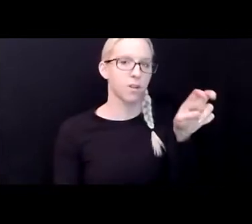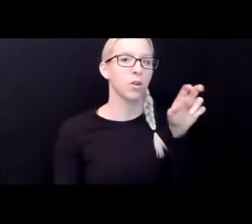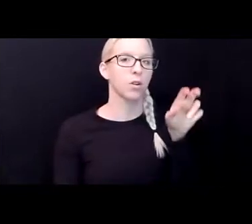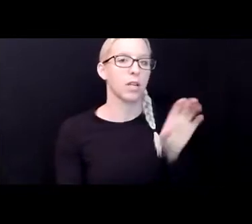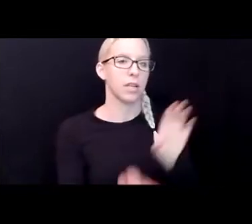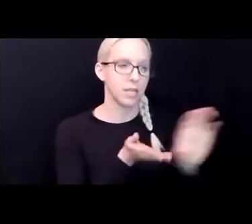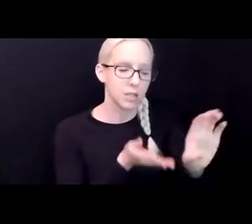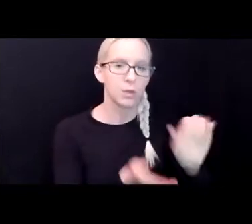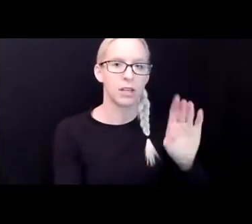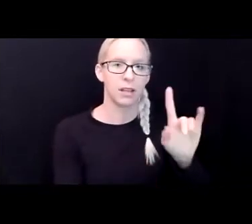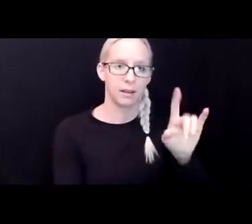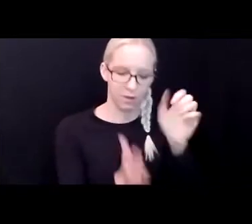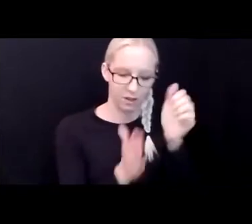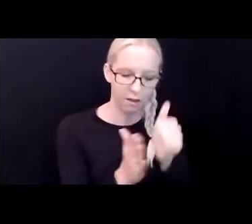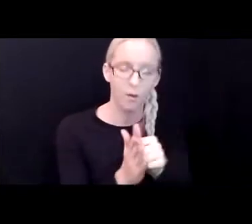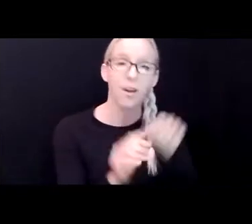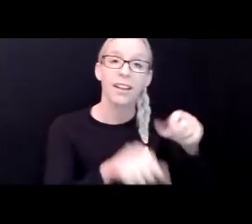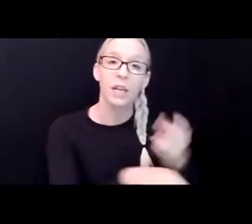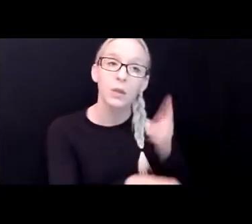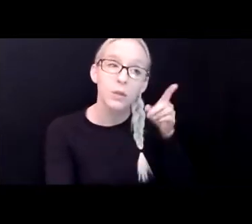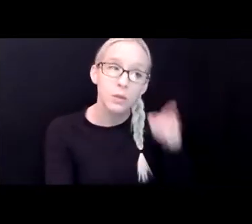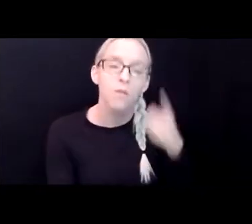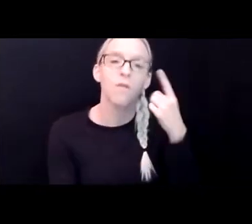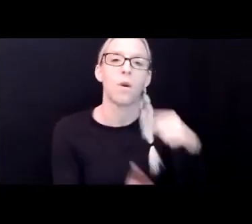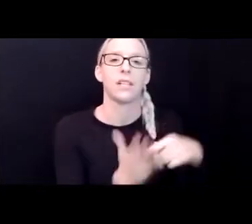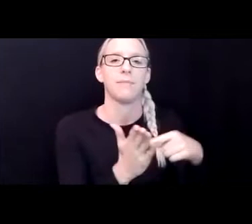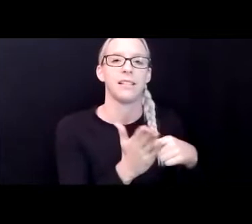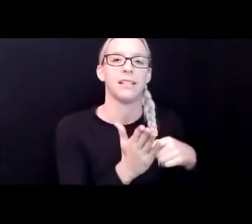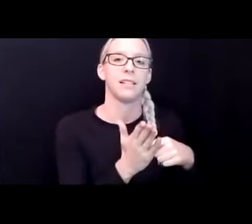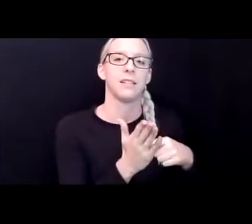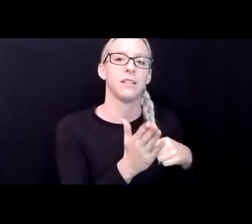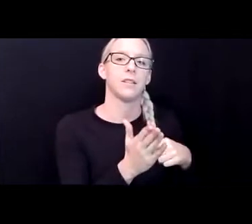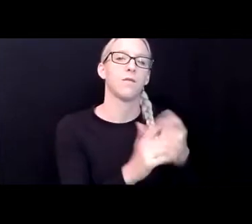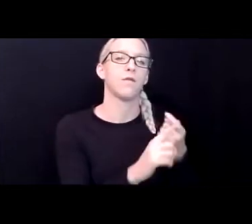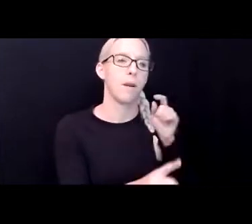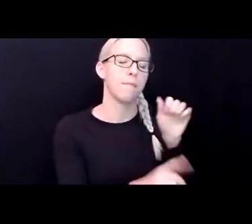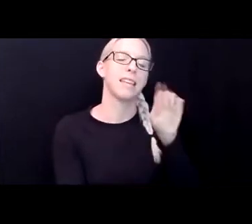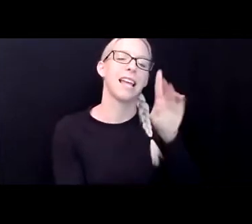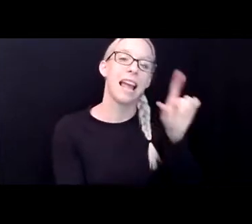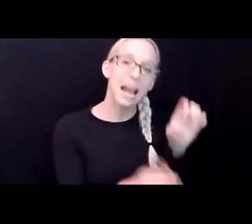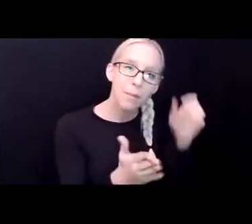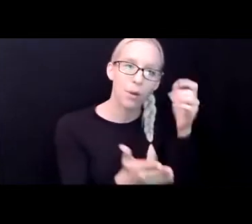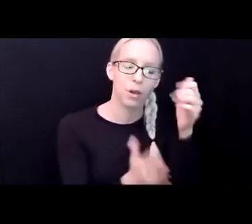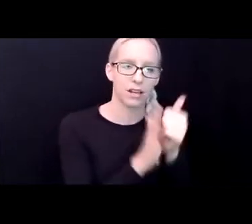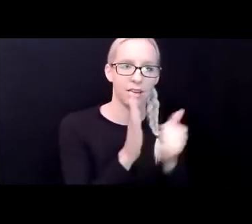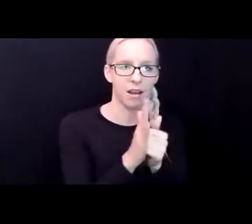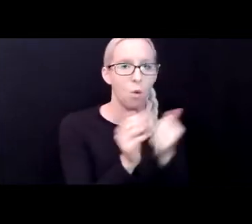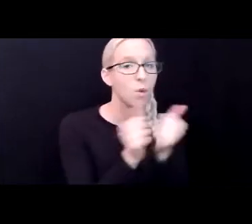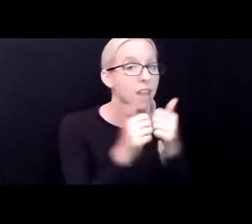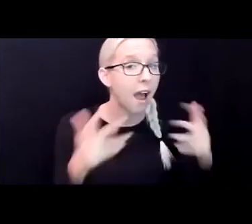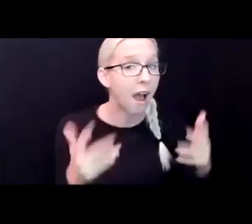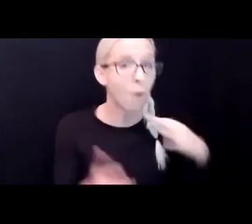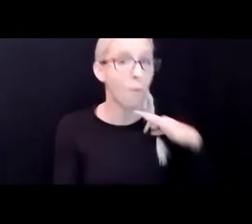it can be used to pay for those expenses out of the ABLE account with no reduction in benefits. That can